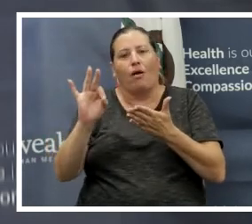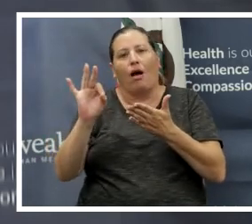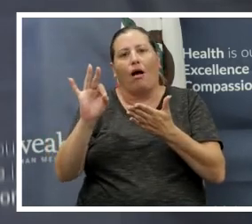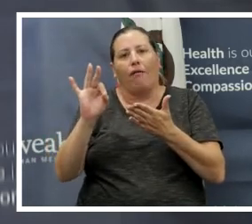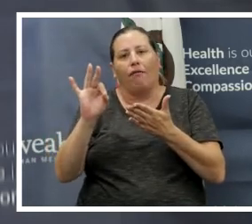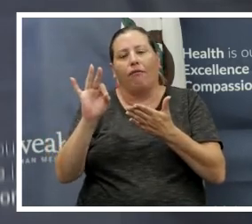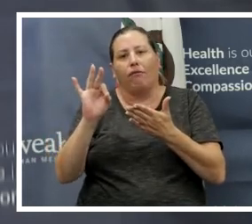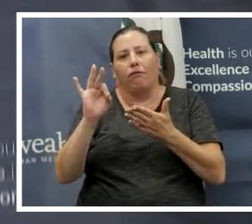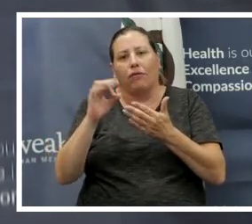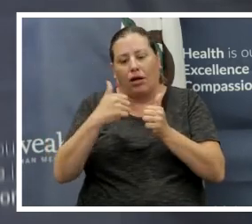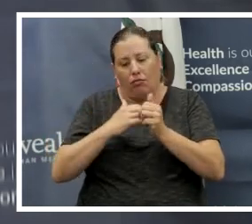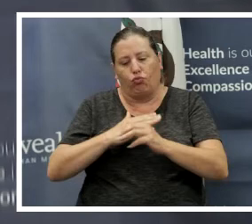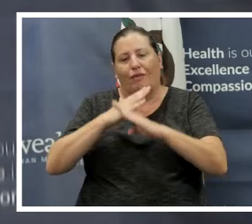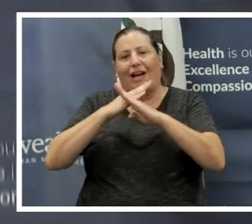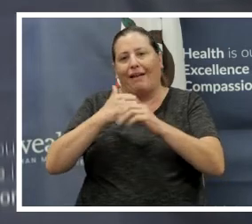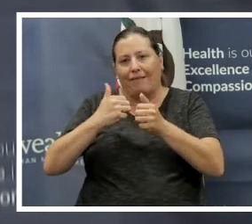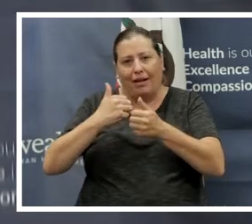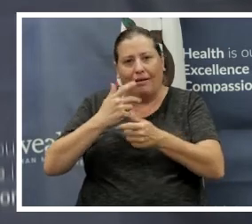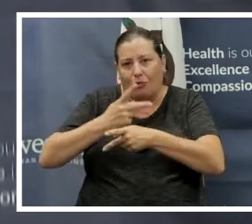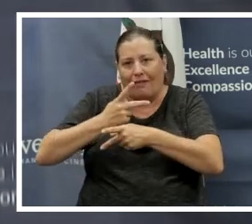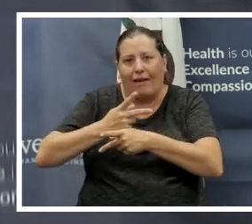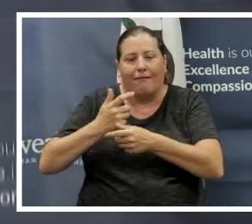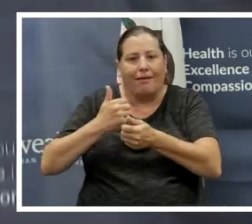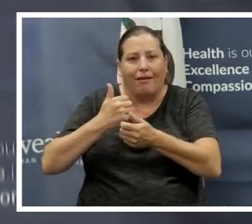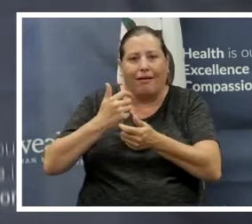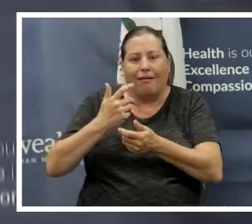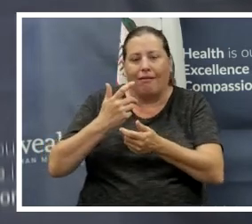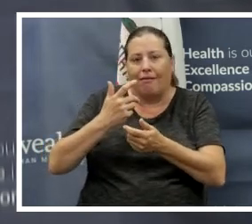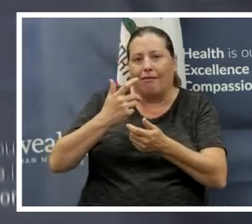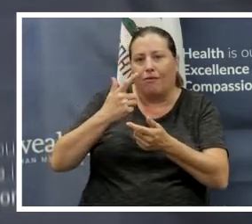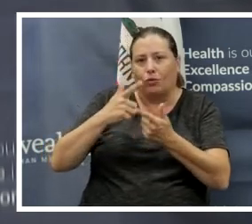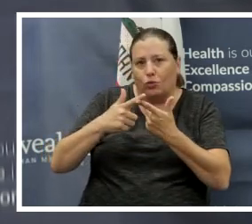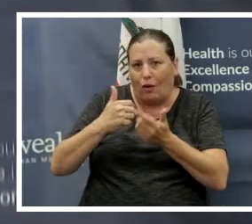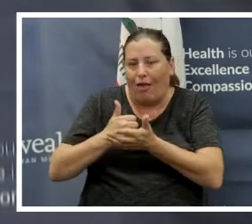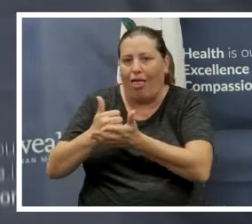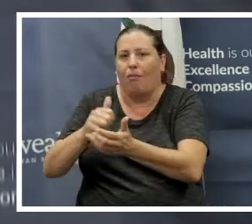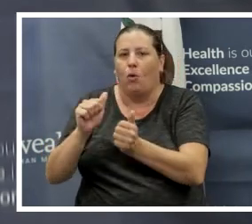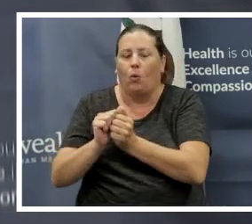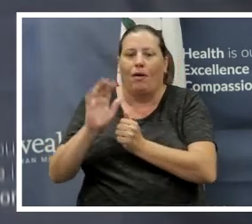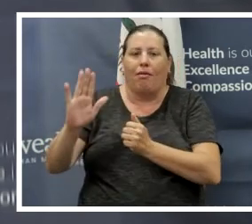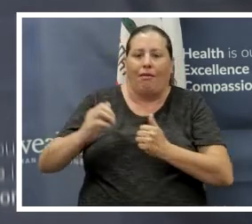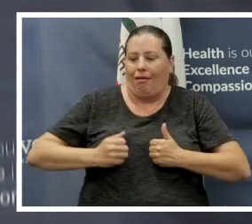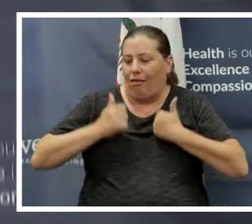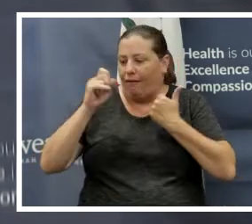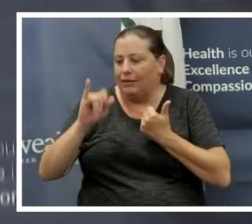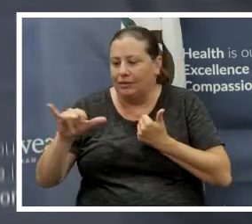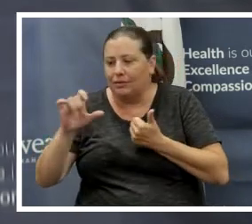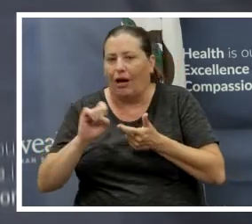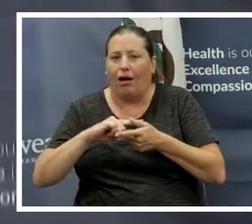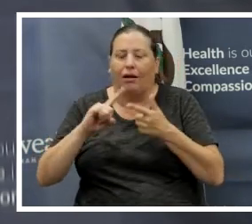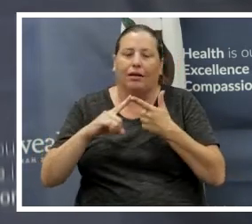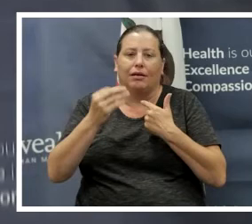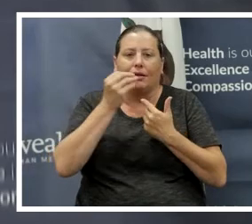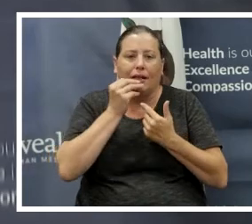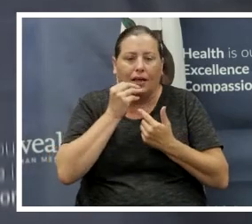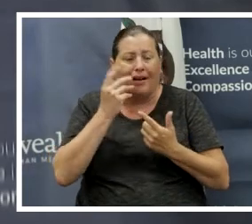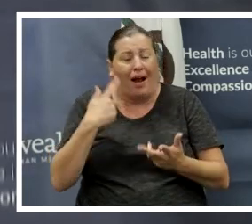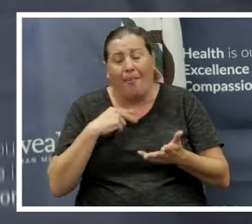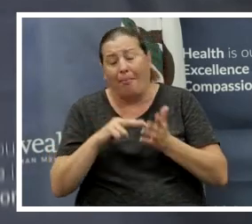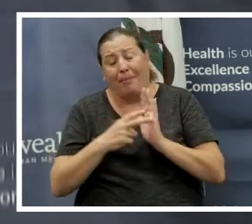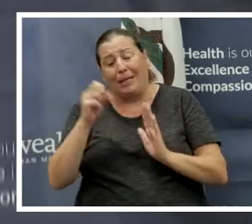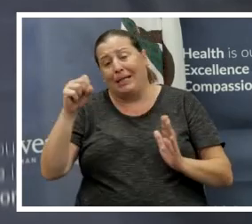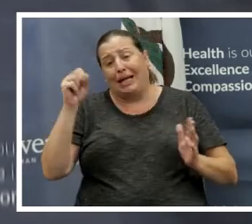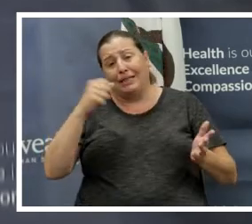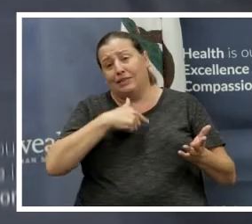our patients around lifestyle and eating, and there's certainly more we can do. I mean, in